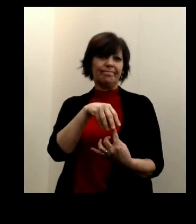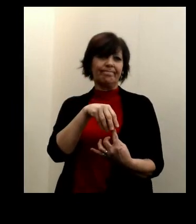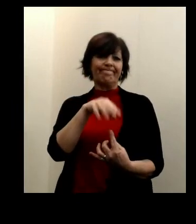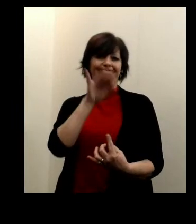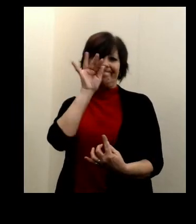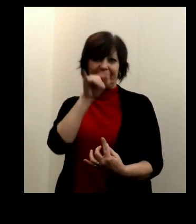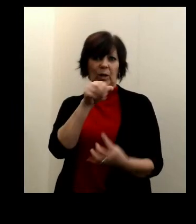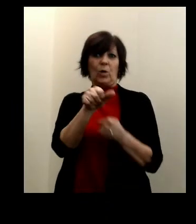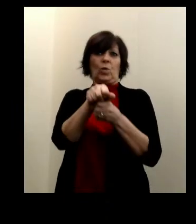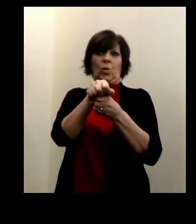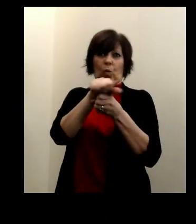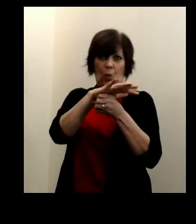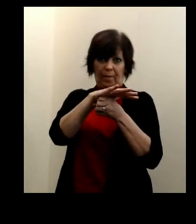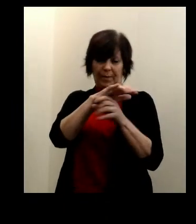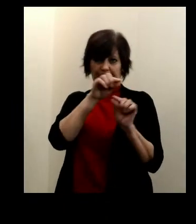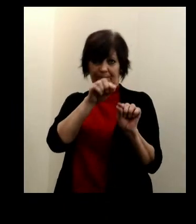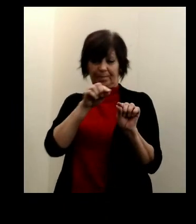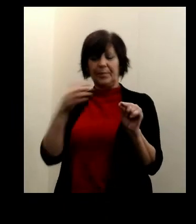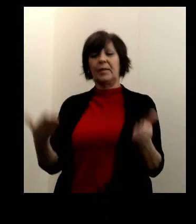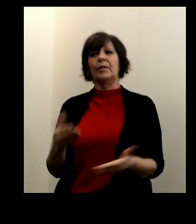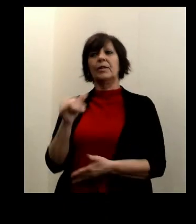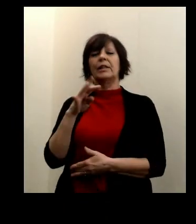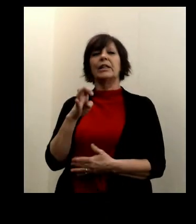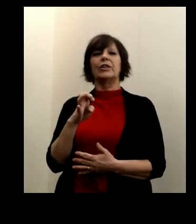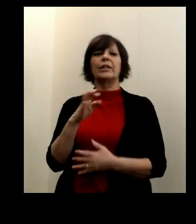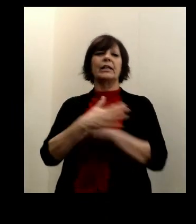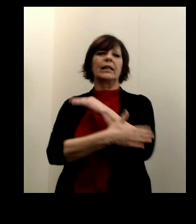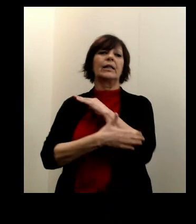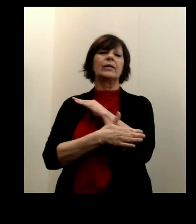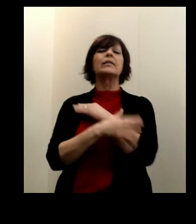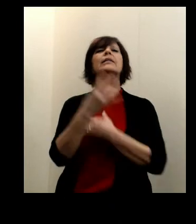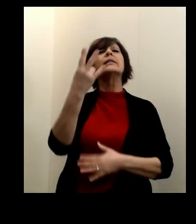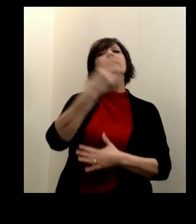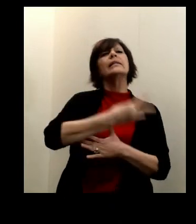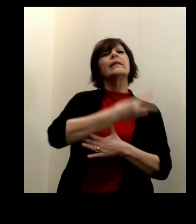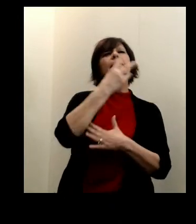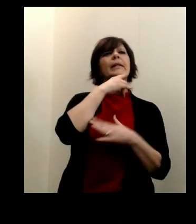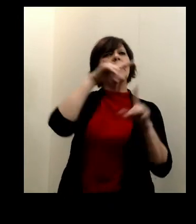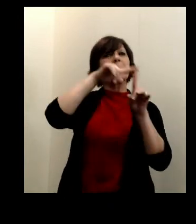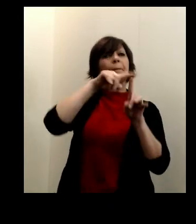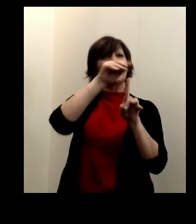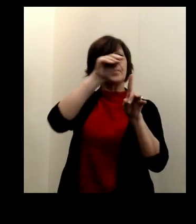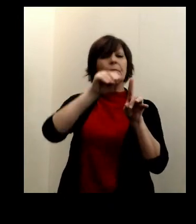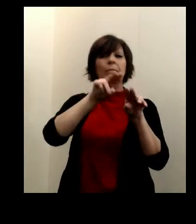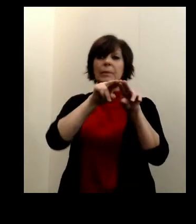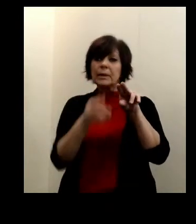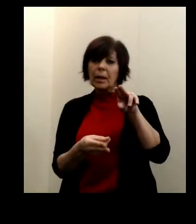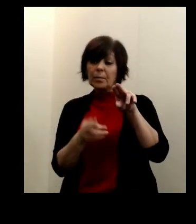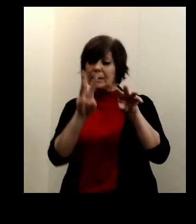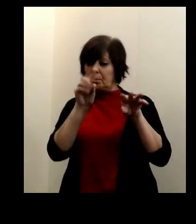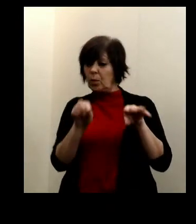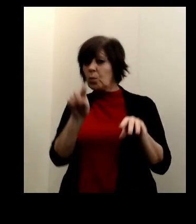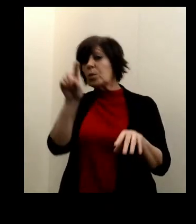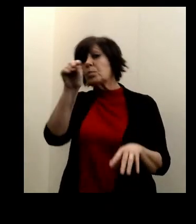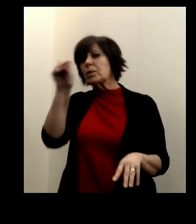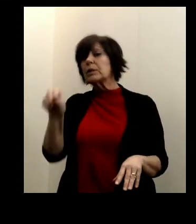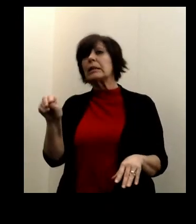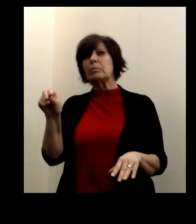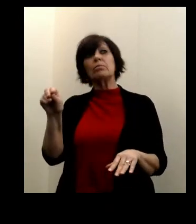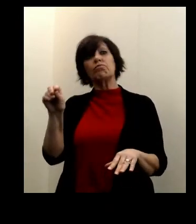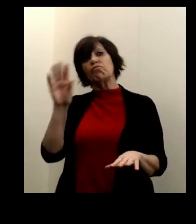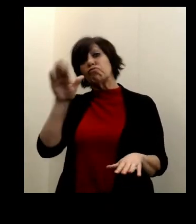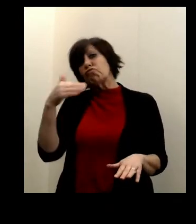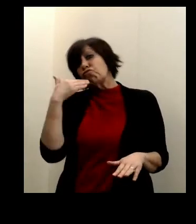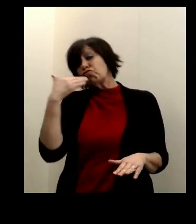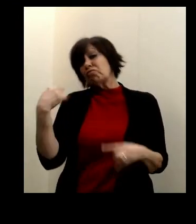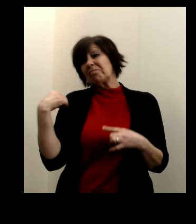COVID-19 cases in Erie County. The 7-day positivity rate has dropped to 6.1%. That's the lowest we've seen with regards